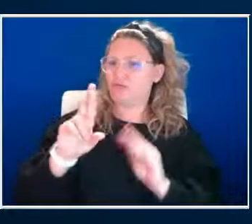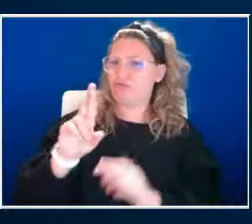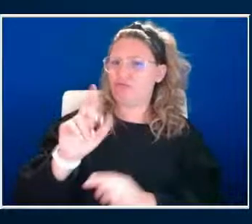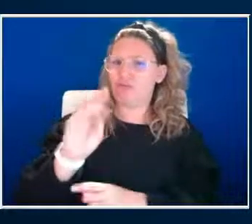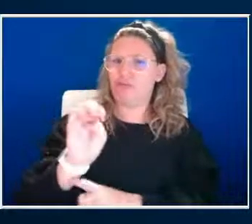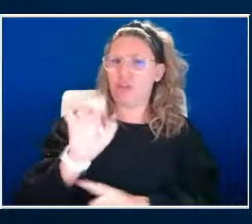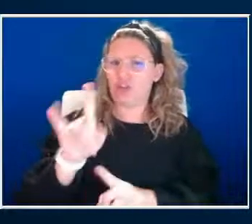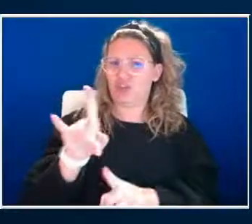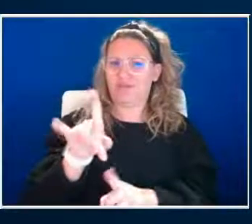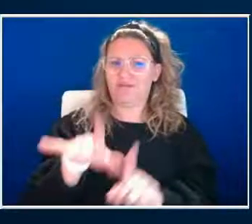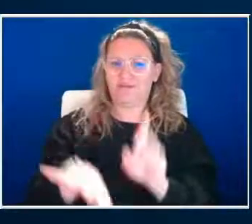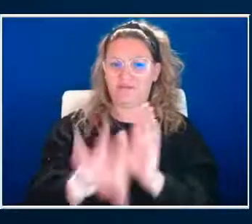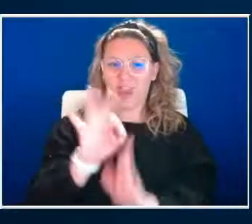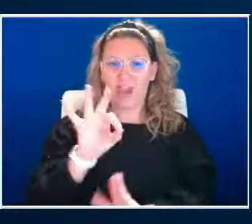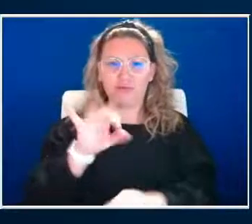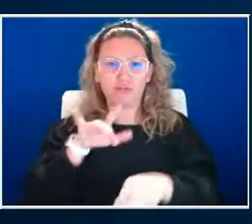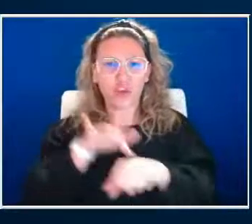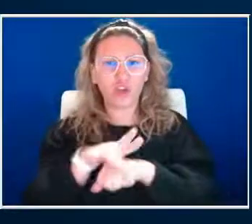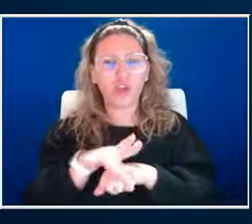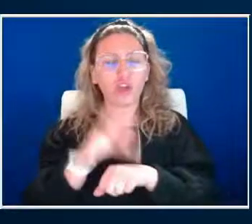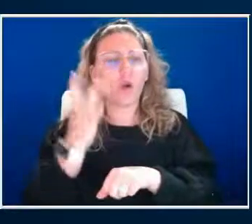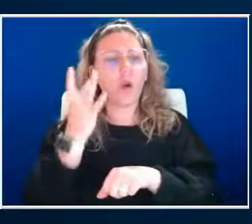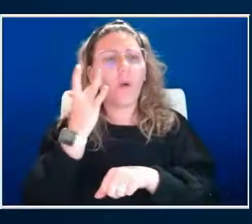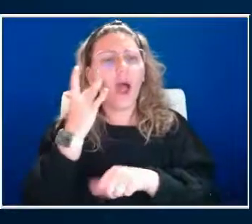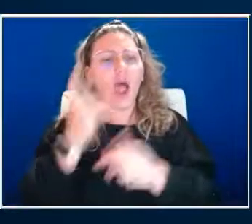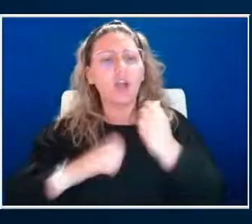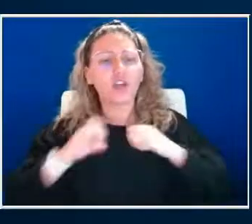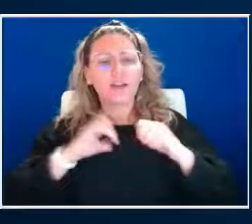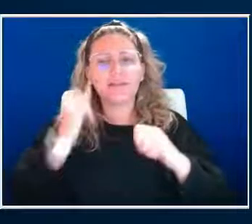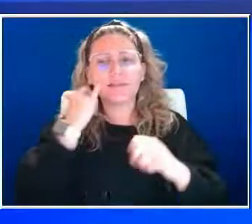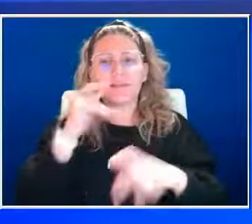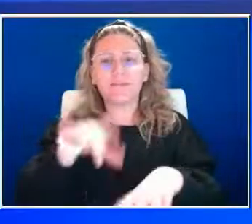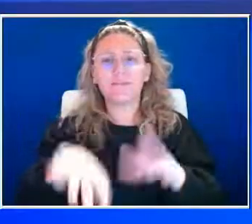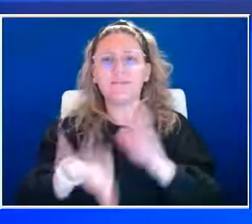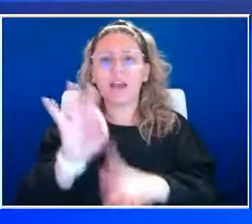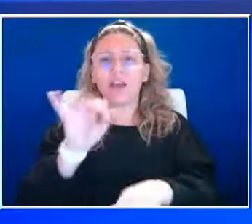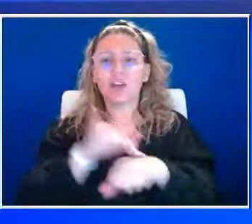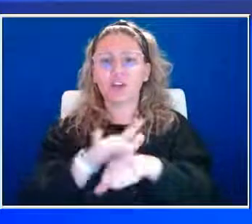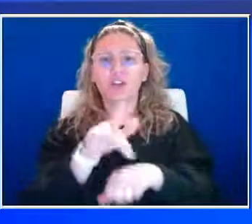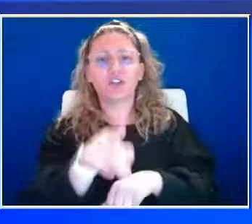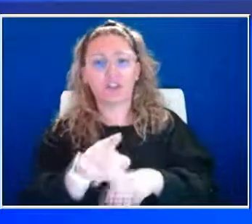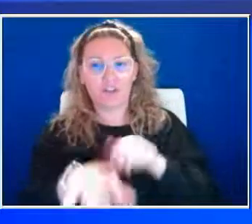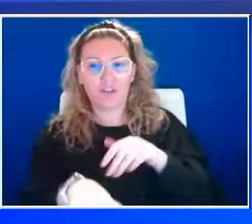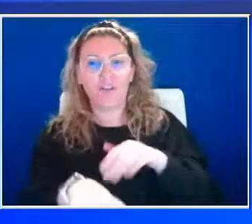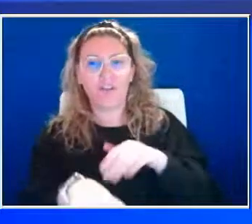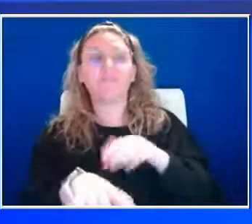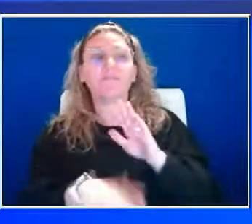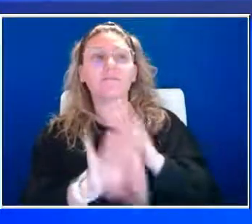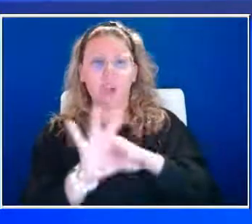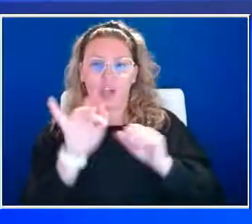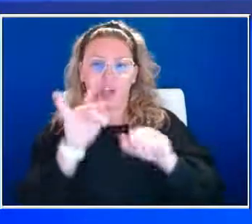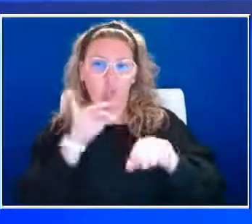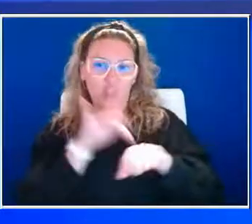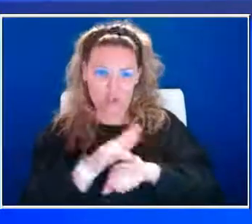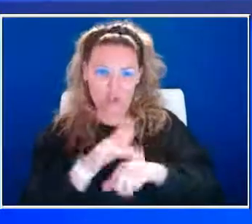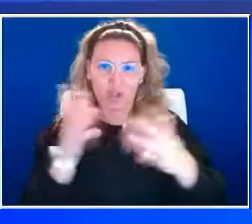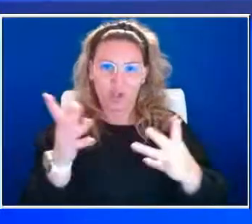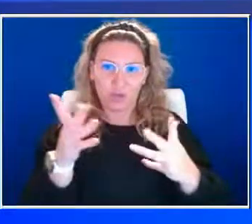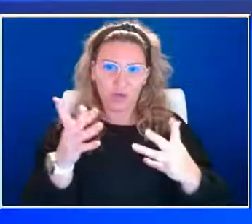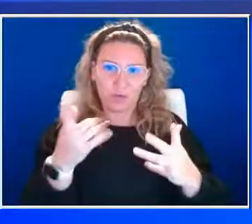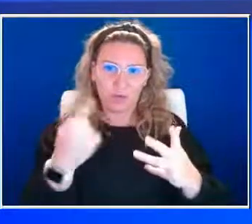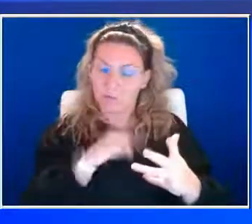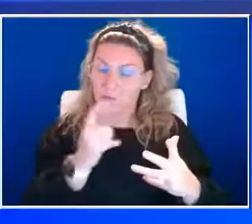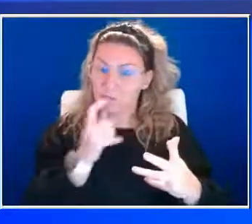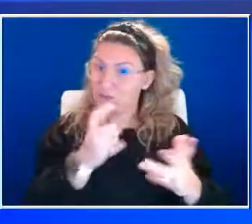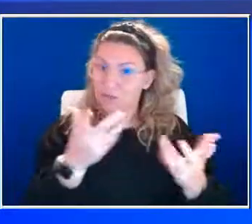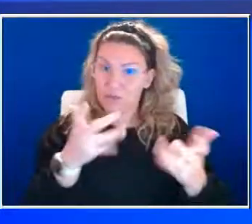early. Why would it be so aggressive if you catch it so early? So Melanie found it kind of earlier on, and this is common. We don't want to ignore breast